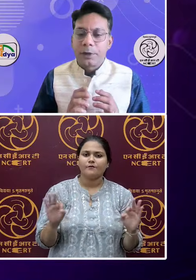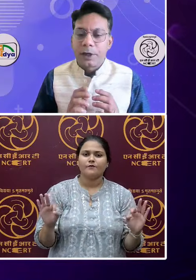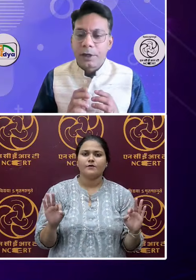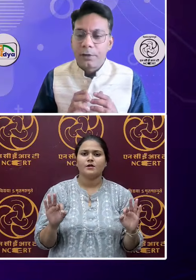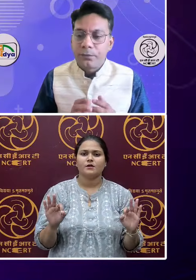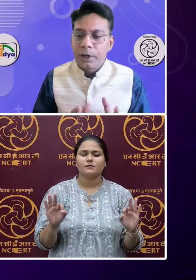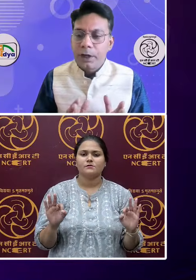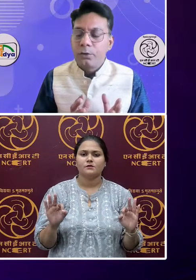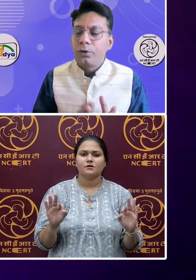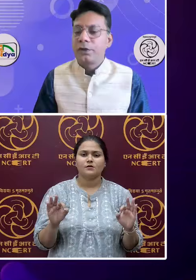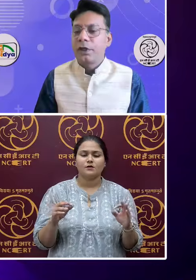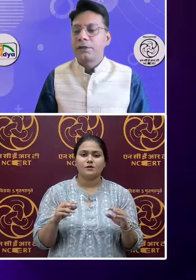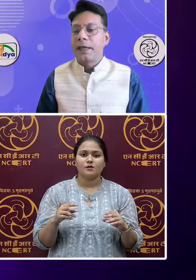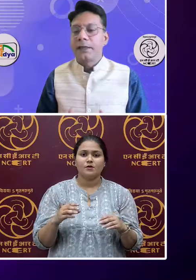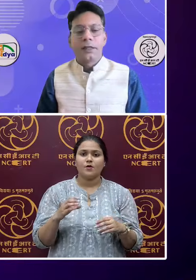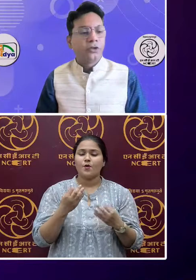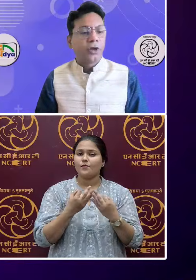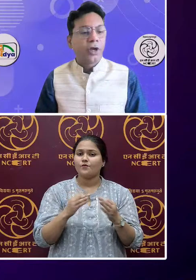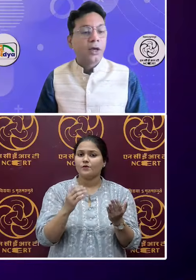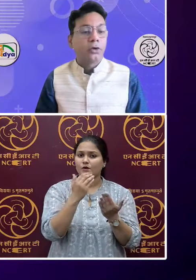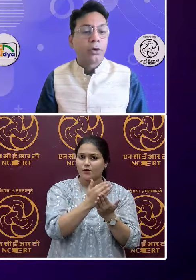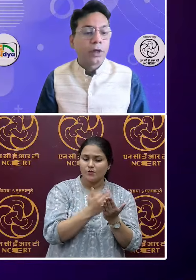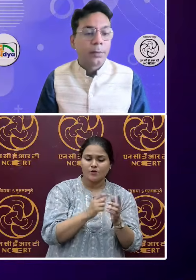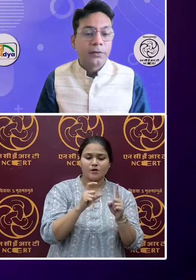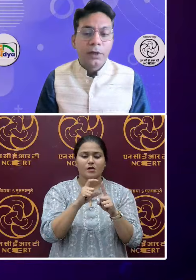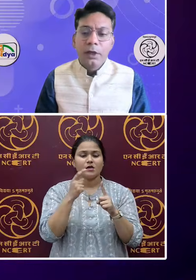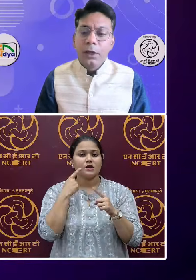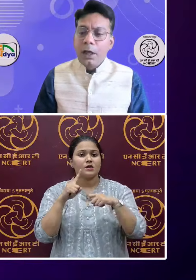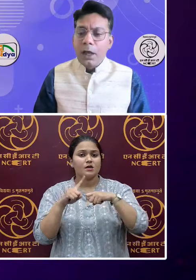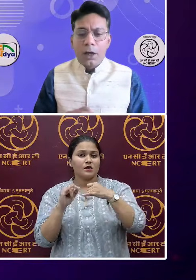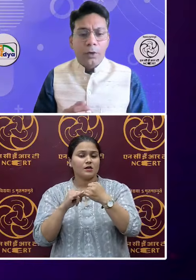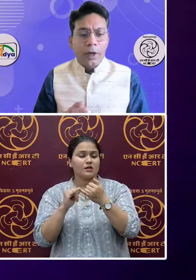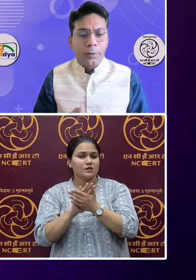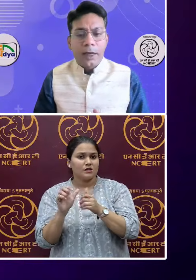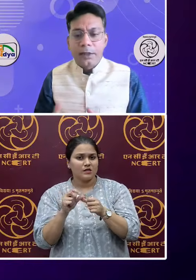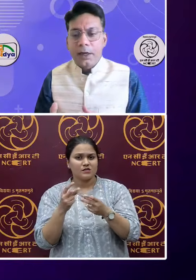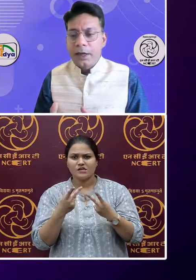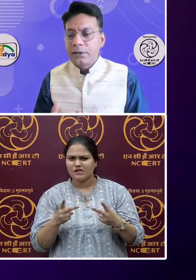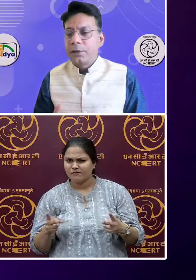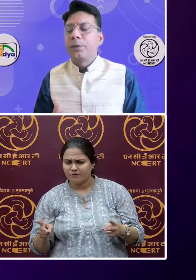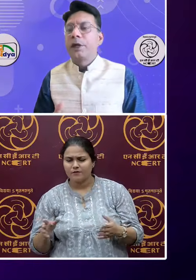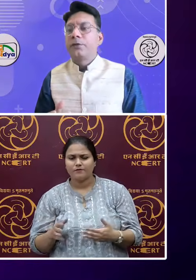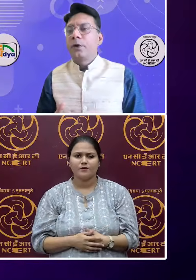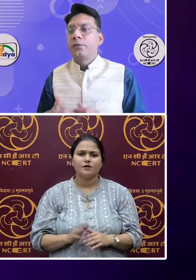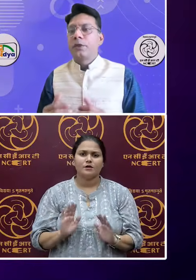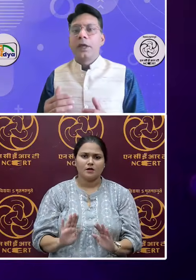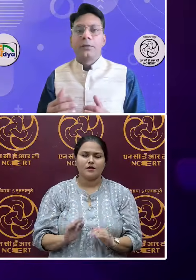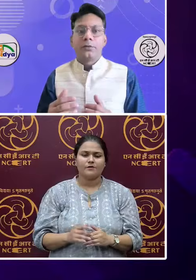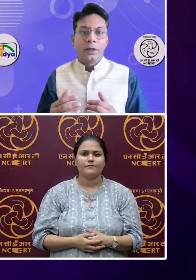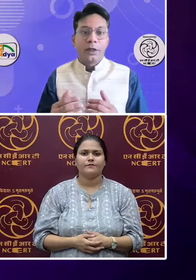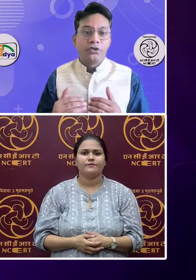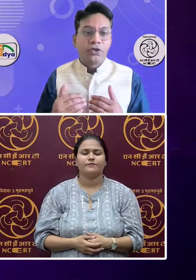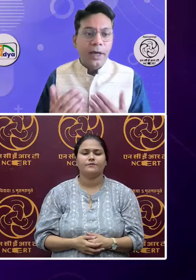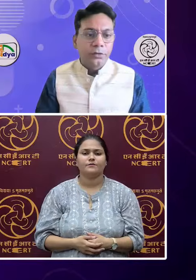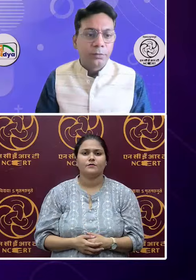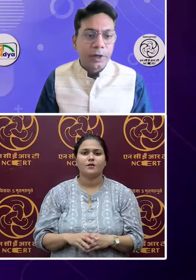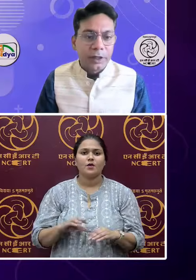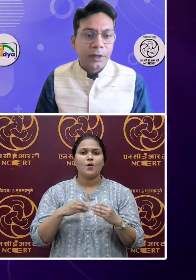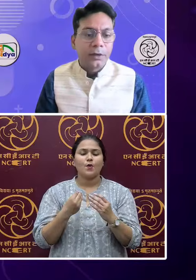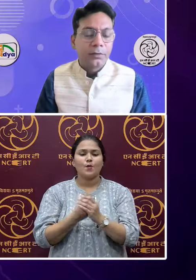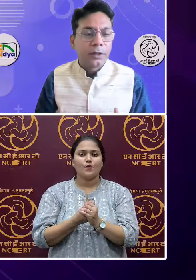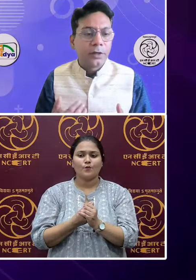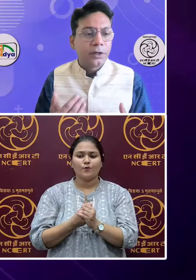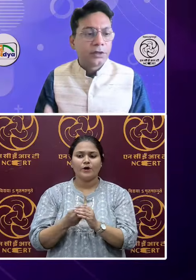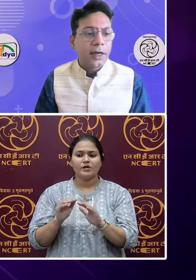offer completely free courses like Diksha, Core Comments. However, other hand, some platform, when they charge